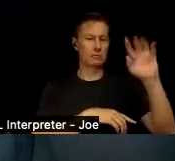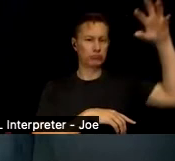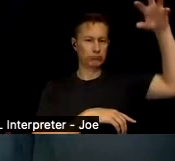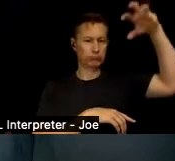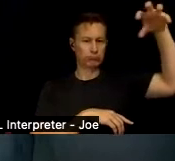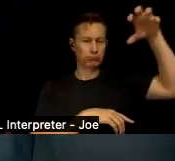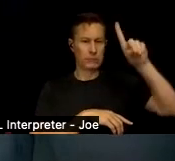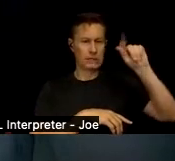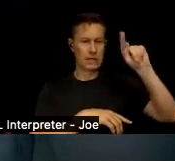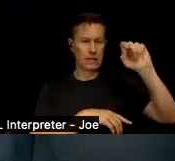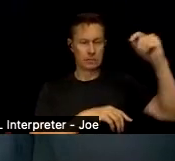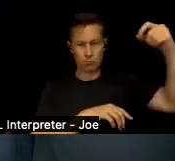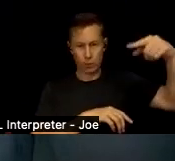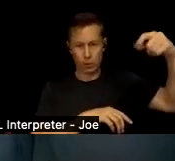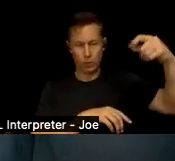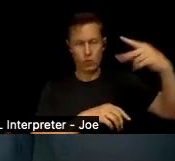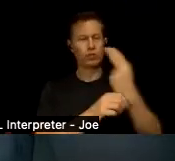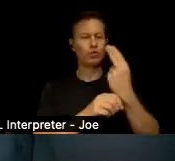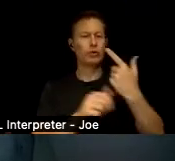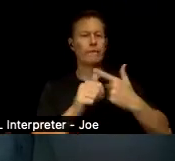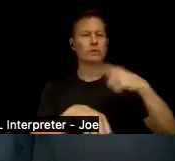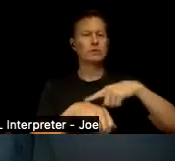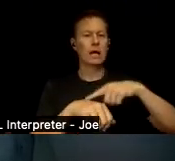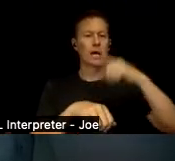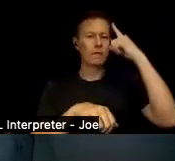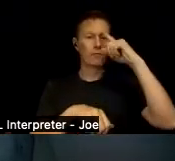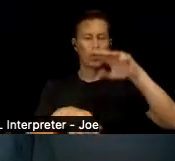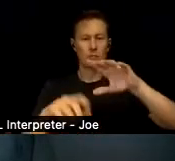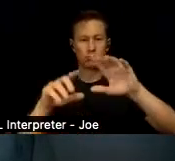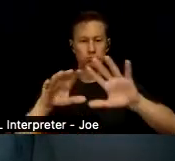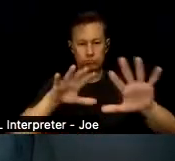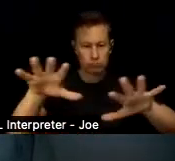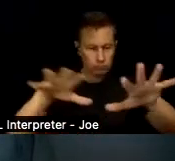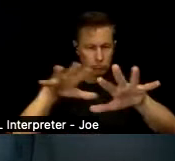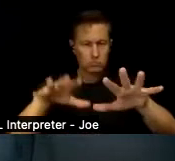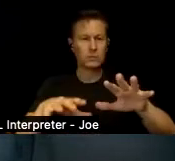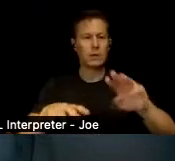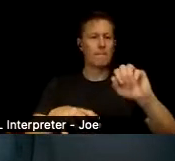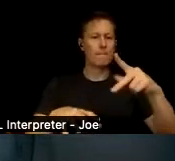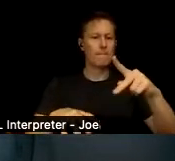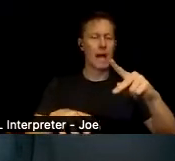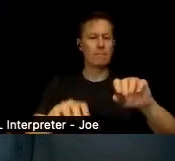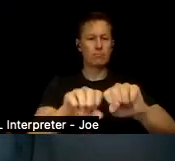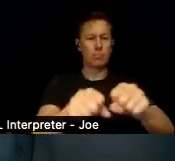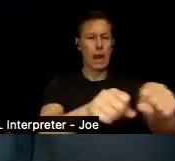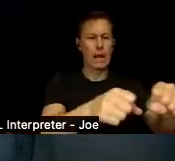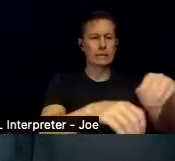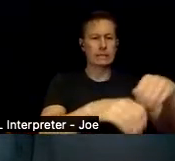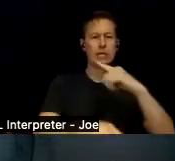data were used for the first time to map out the breaks in the desert through the development of what we call